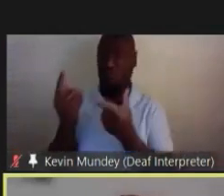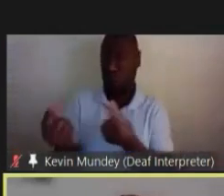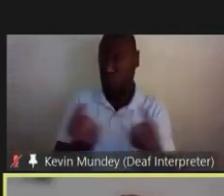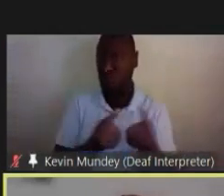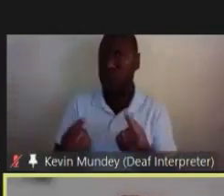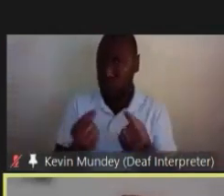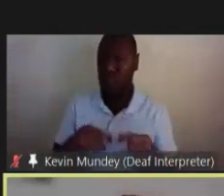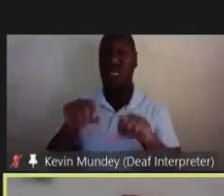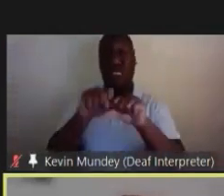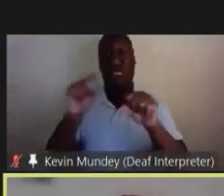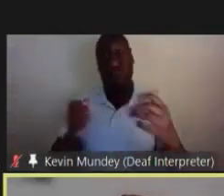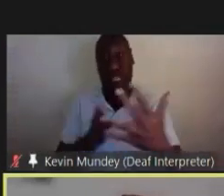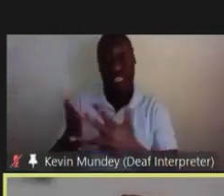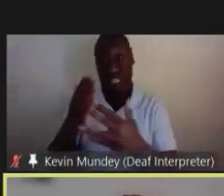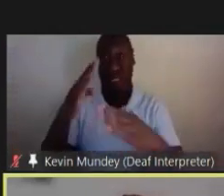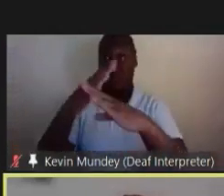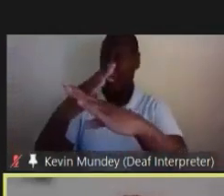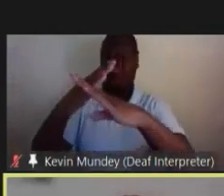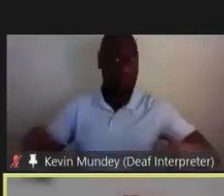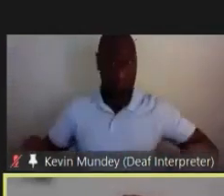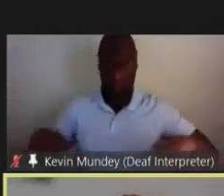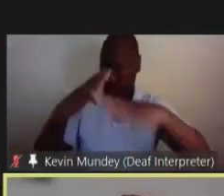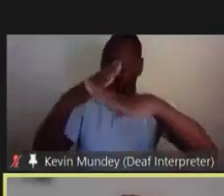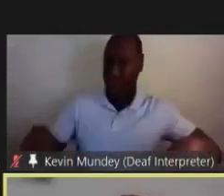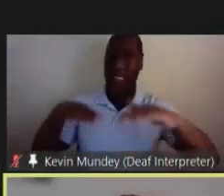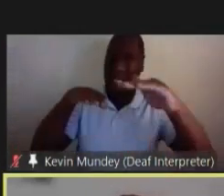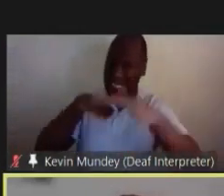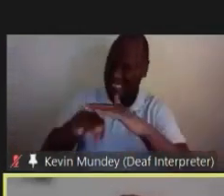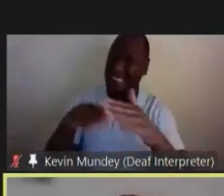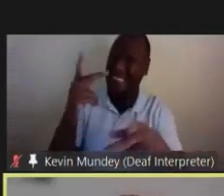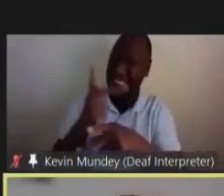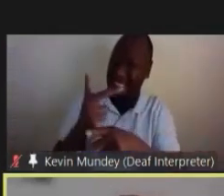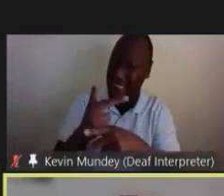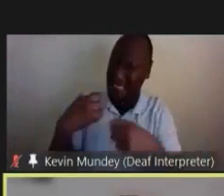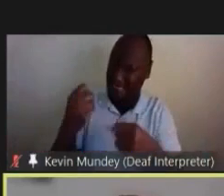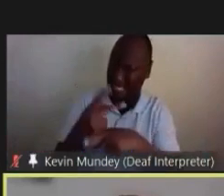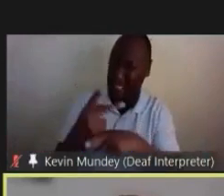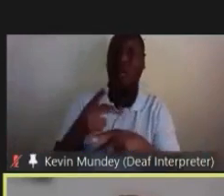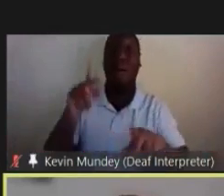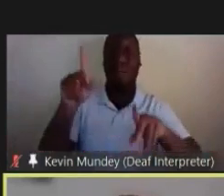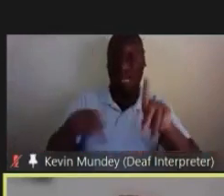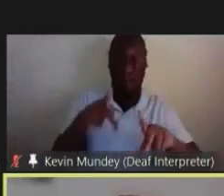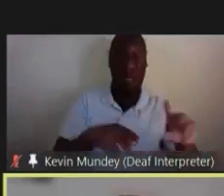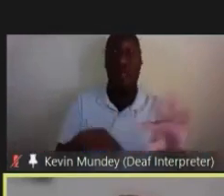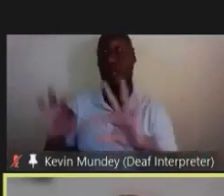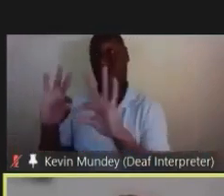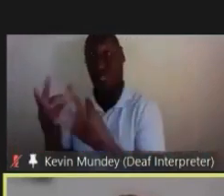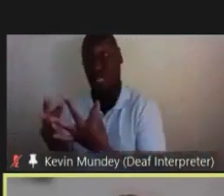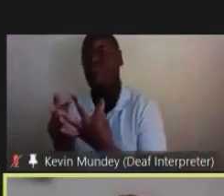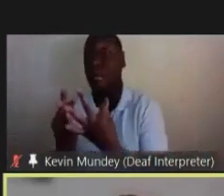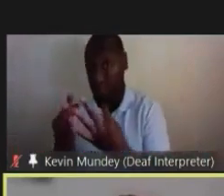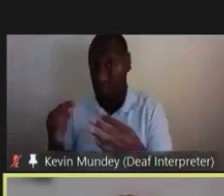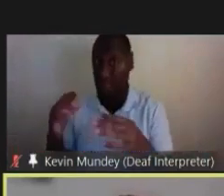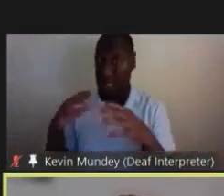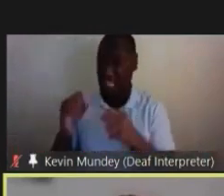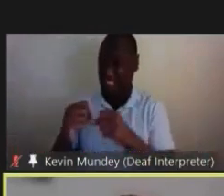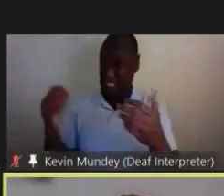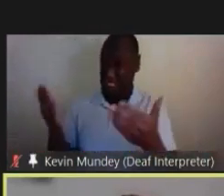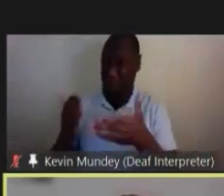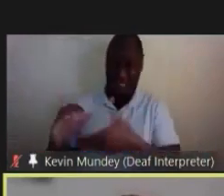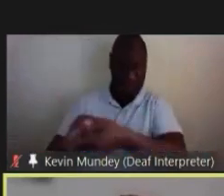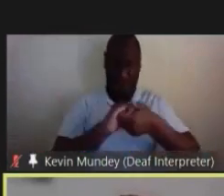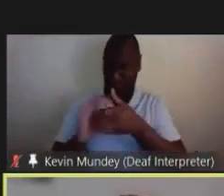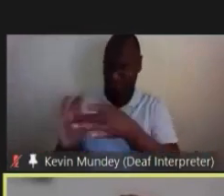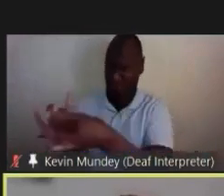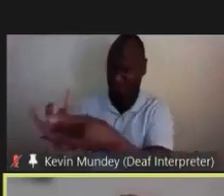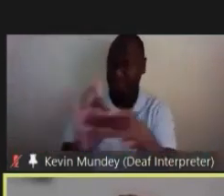reduces barriers to accessing care by connecting individuals and their families with community services and improving